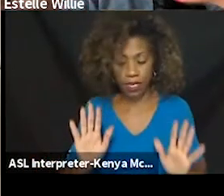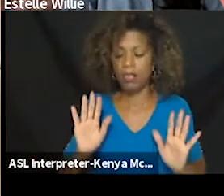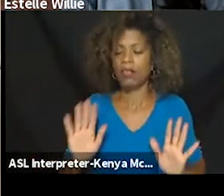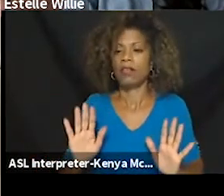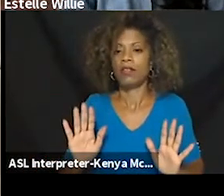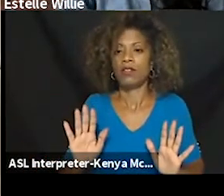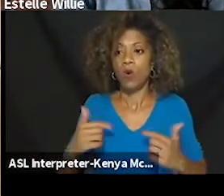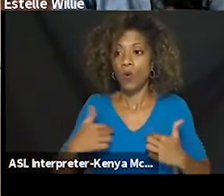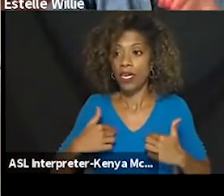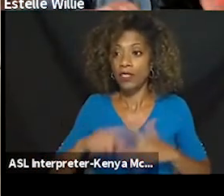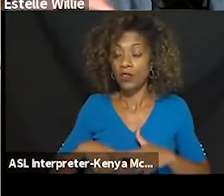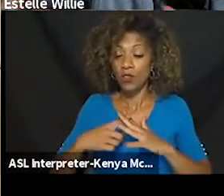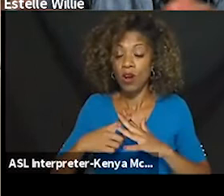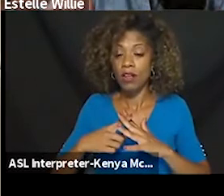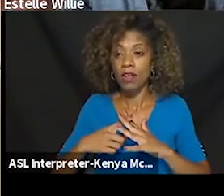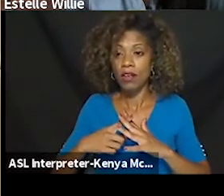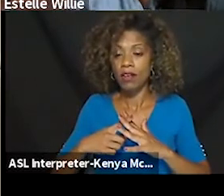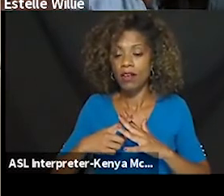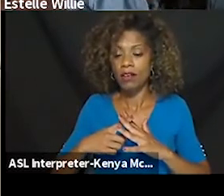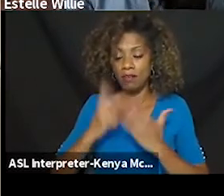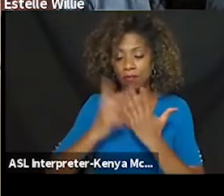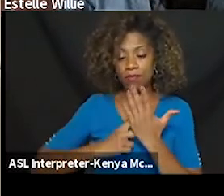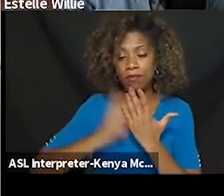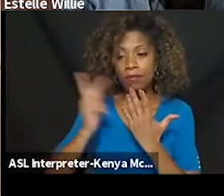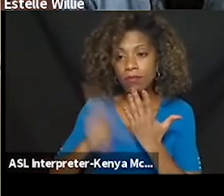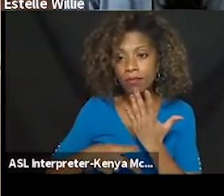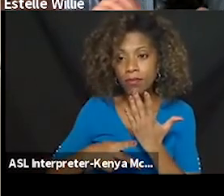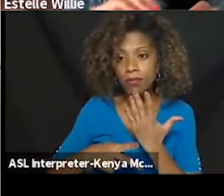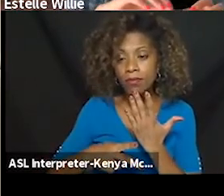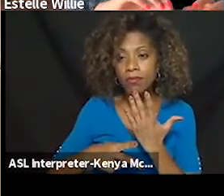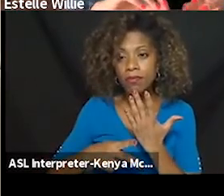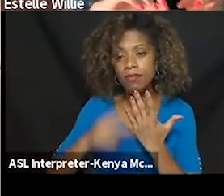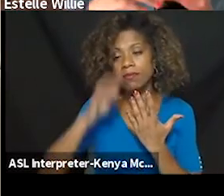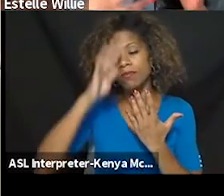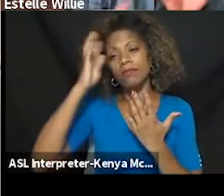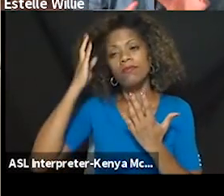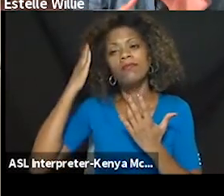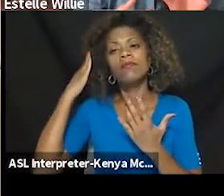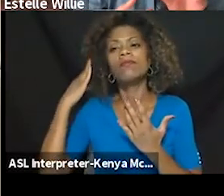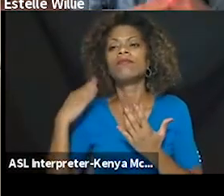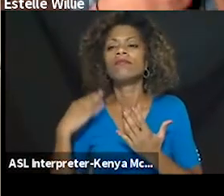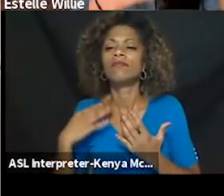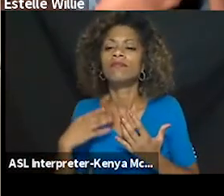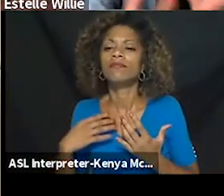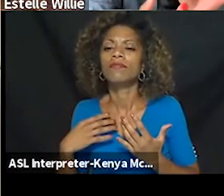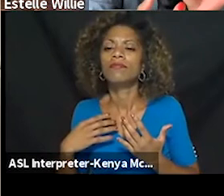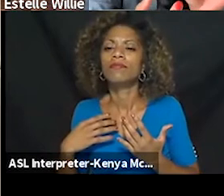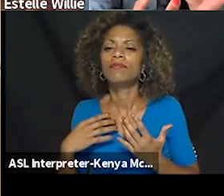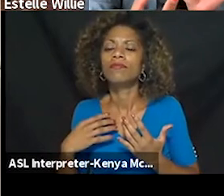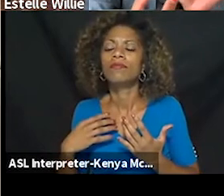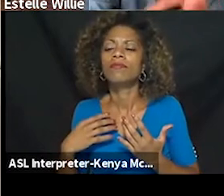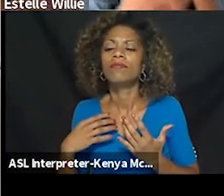a program rather than just launching different things at different times that put together the